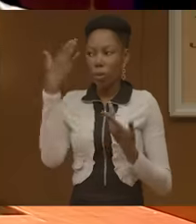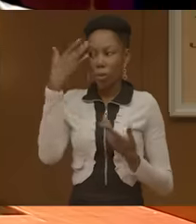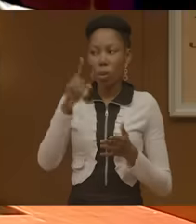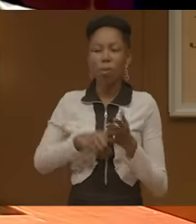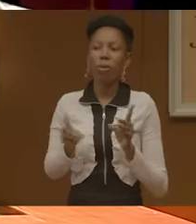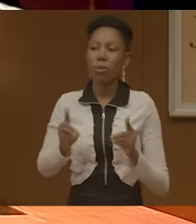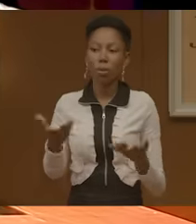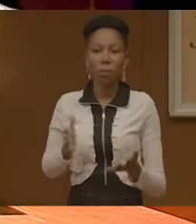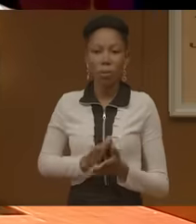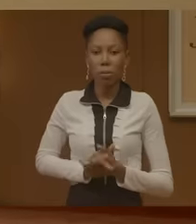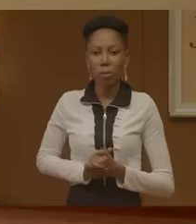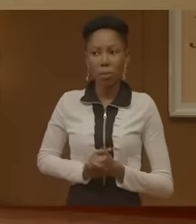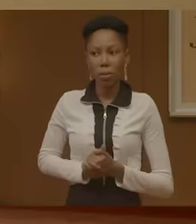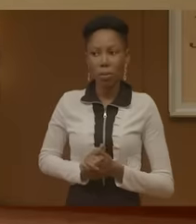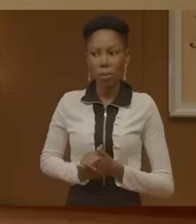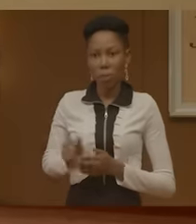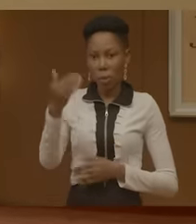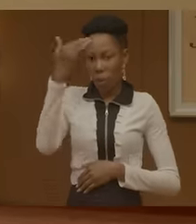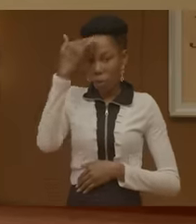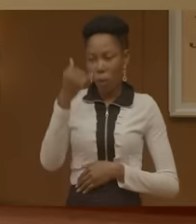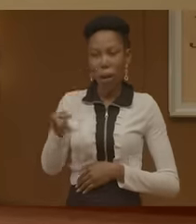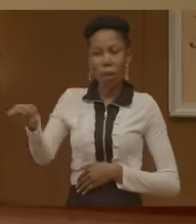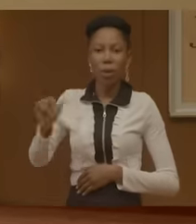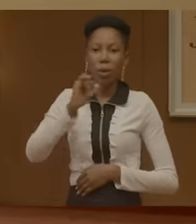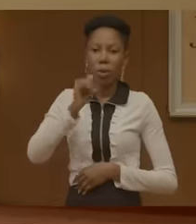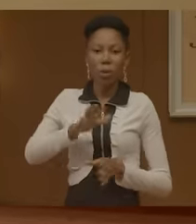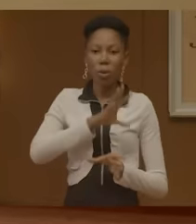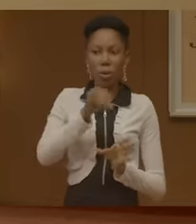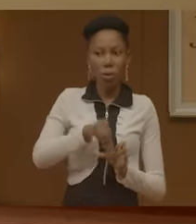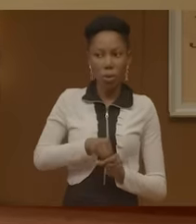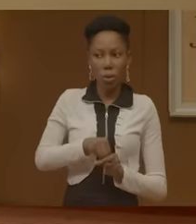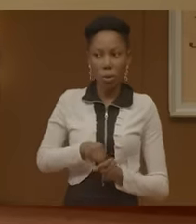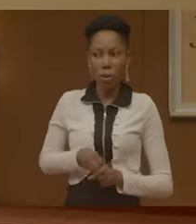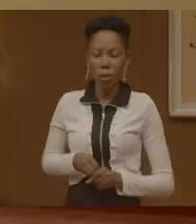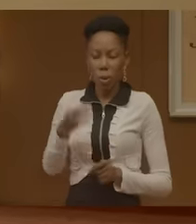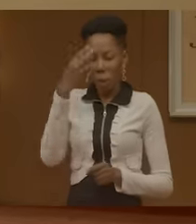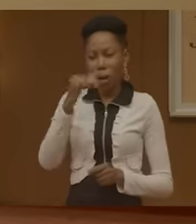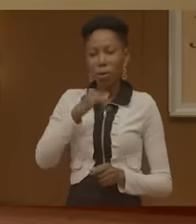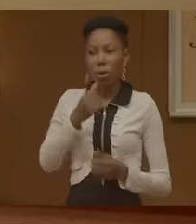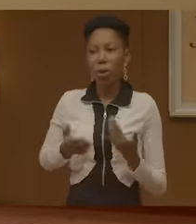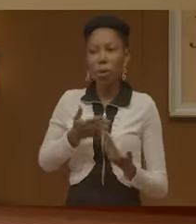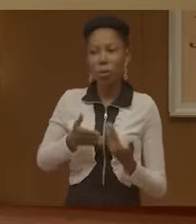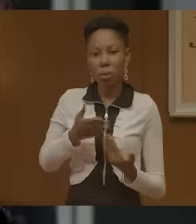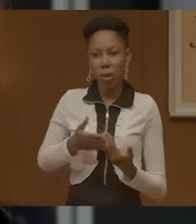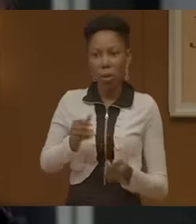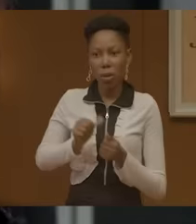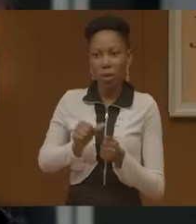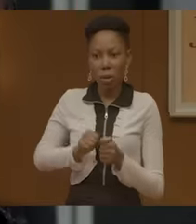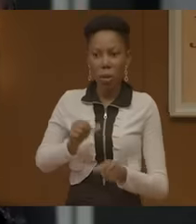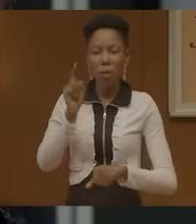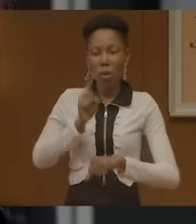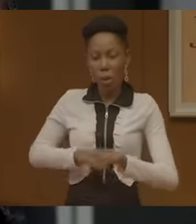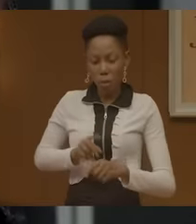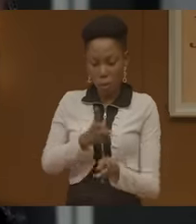me, because he's not even participating, taking care of this boy every day. I spend